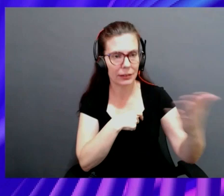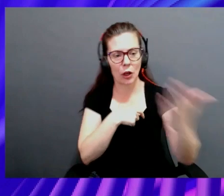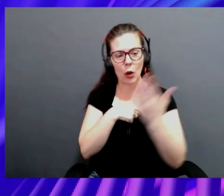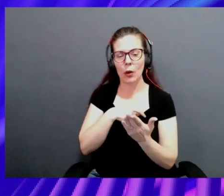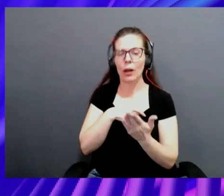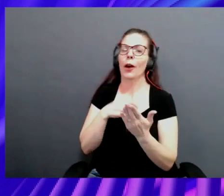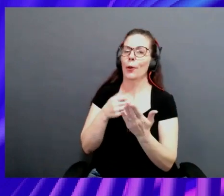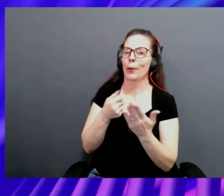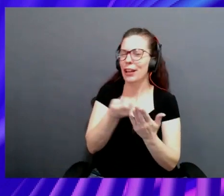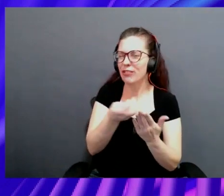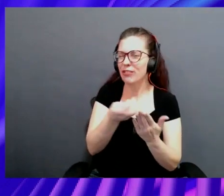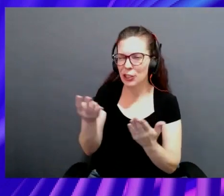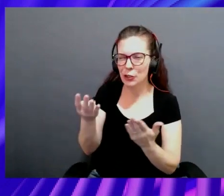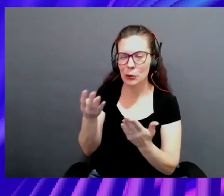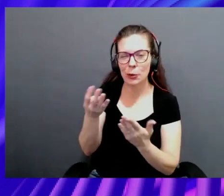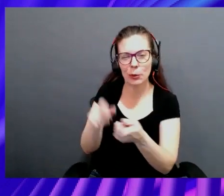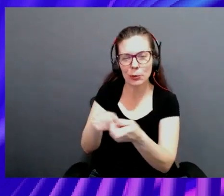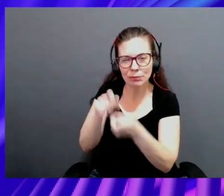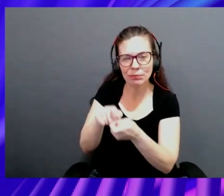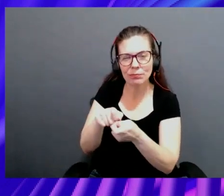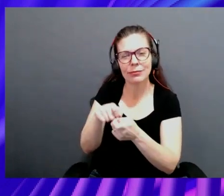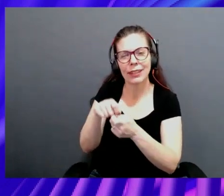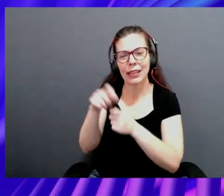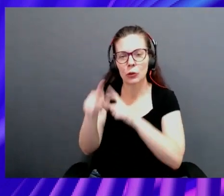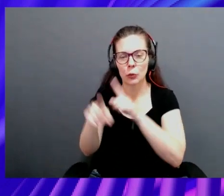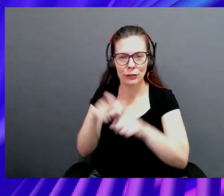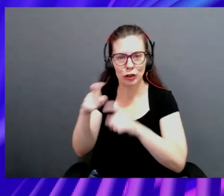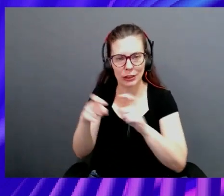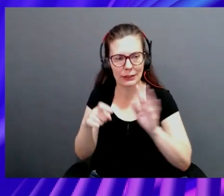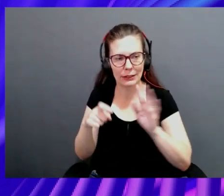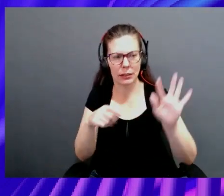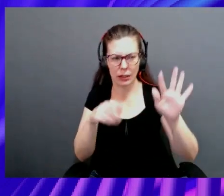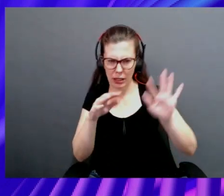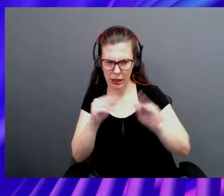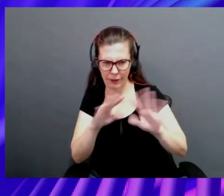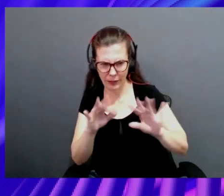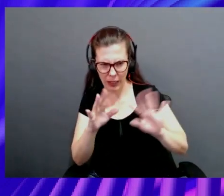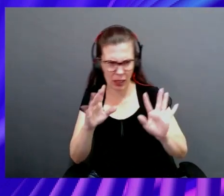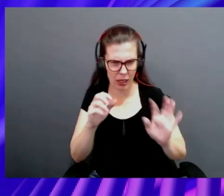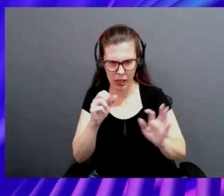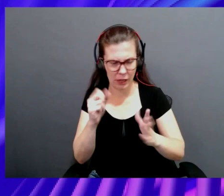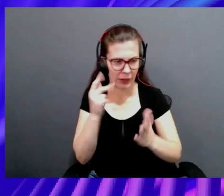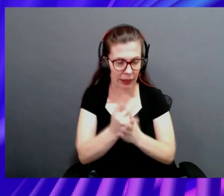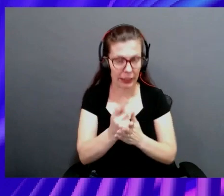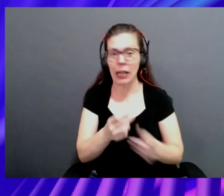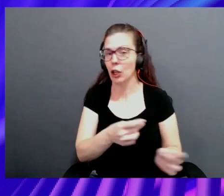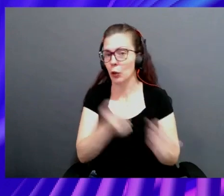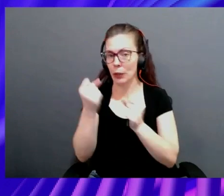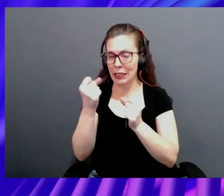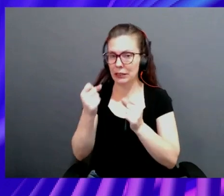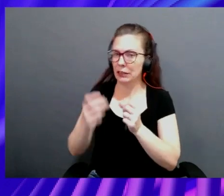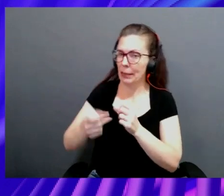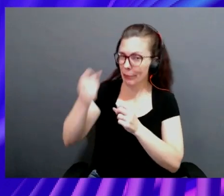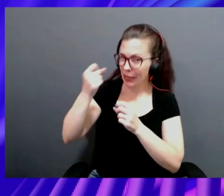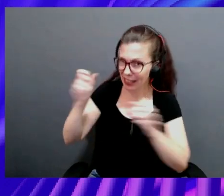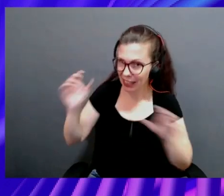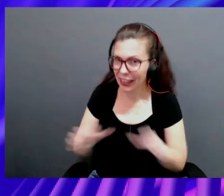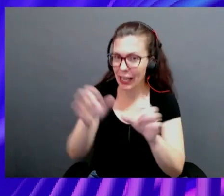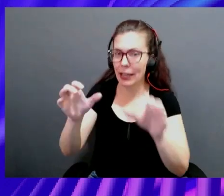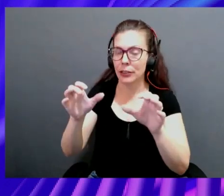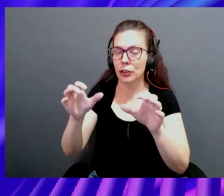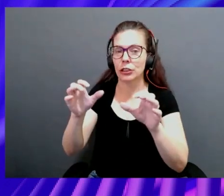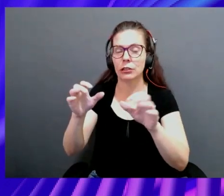of very specific targeted questions to make sure we validate quickly, we take immediate action on it, we work